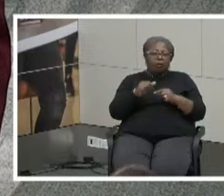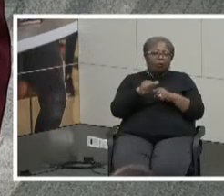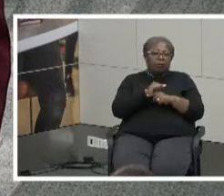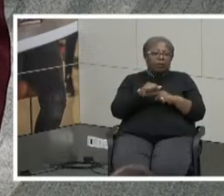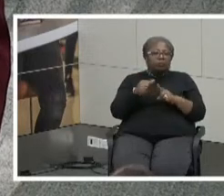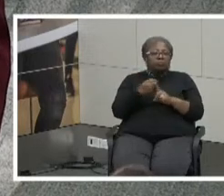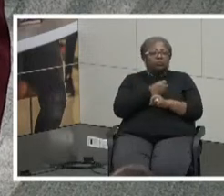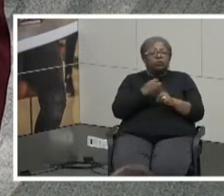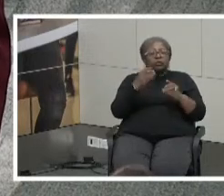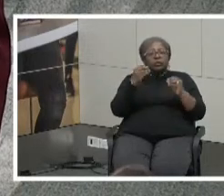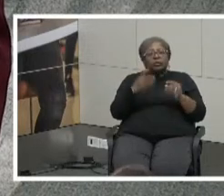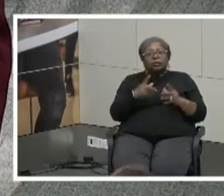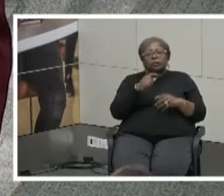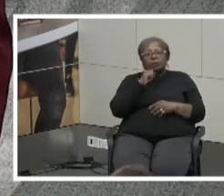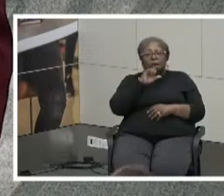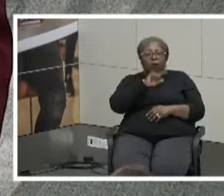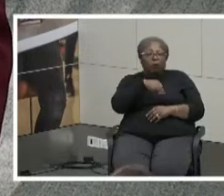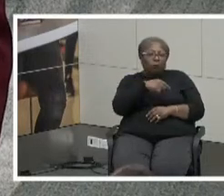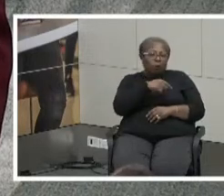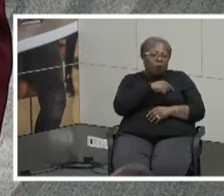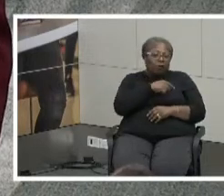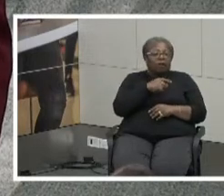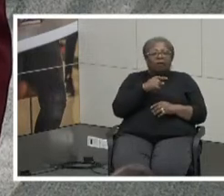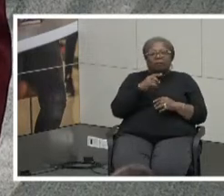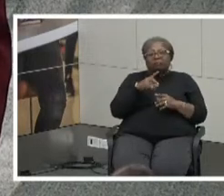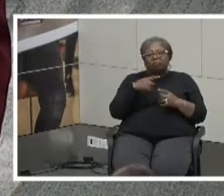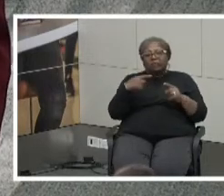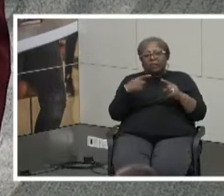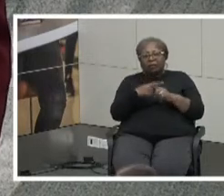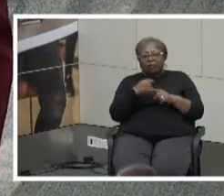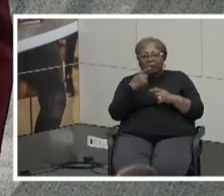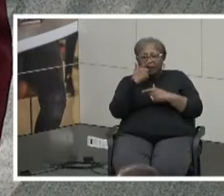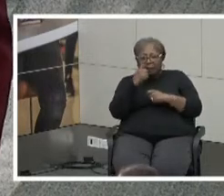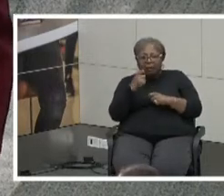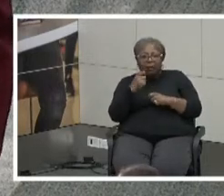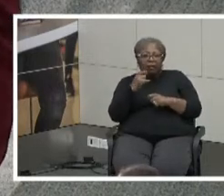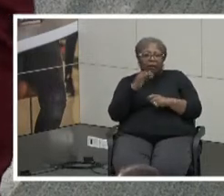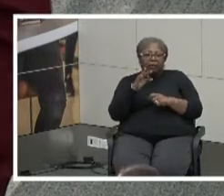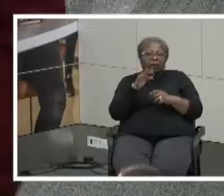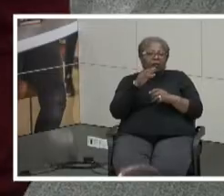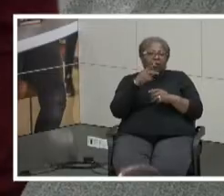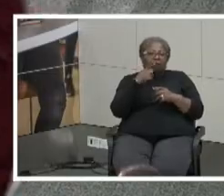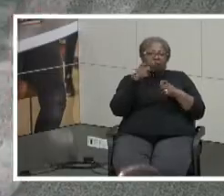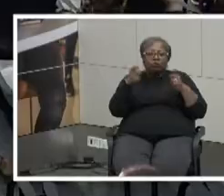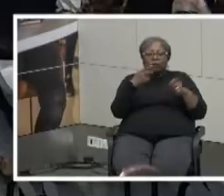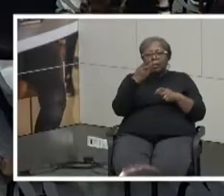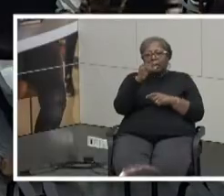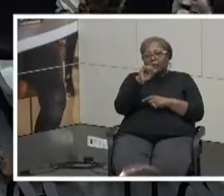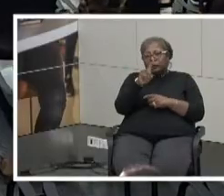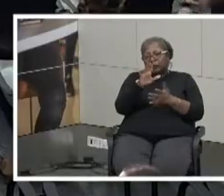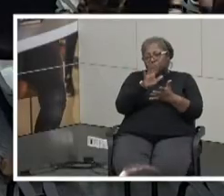abuse children like putting unqualified vindictive nepotistic conflict of interest in charge of Houston Independent School